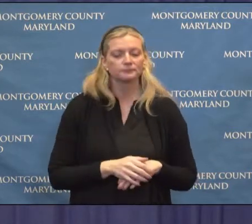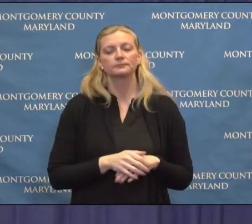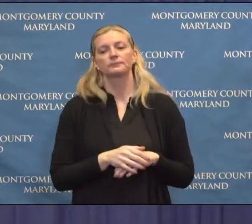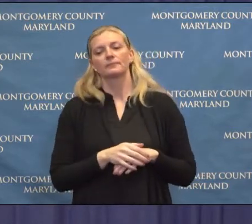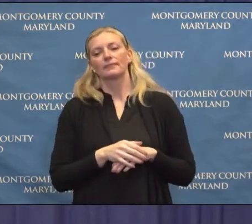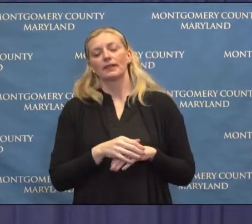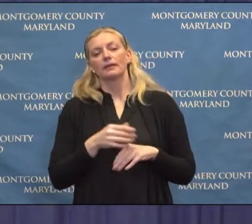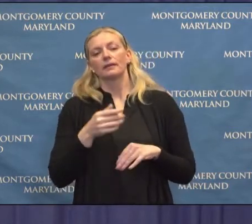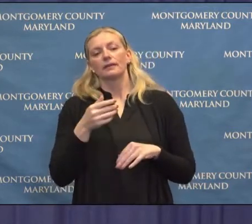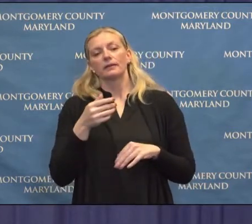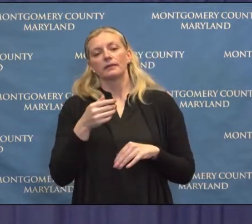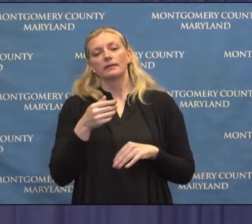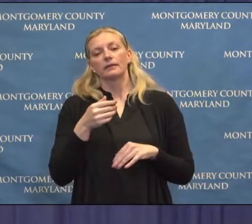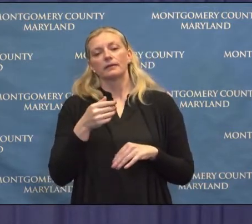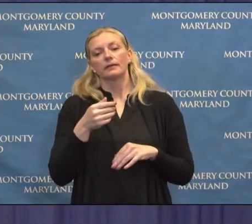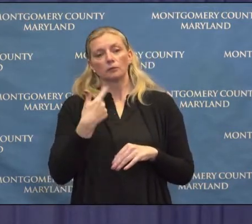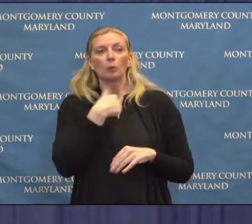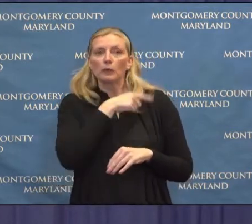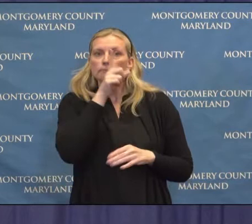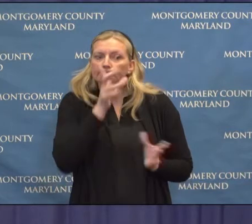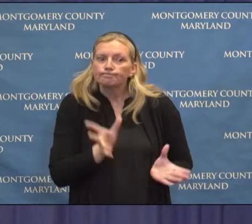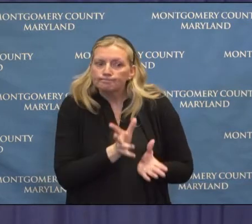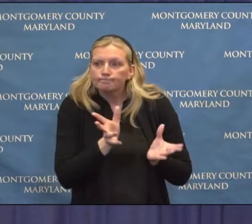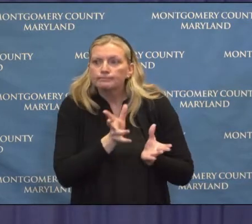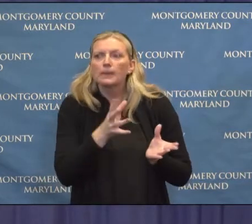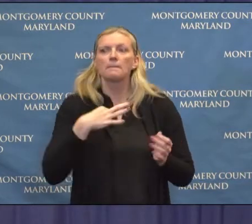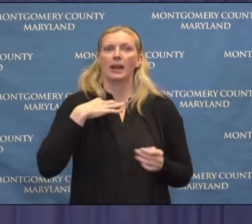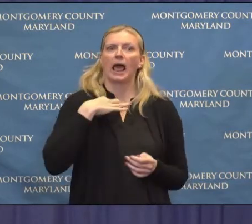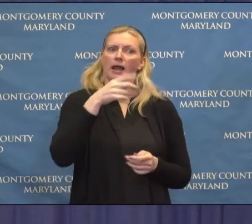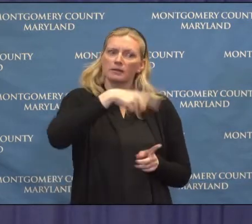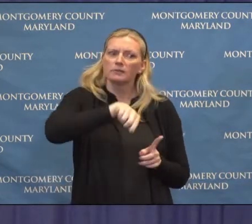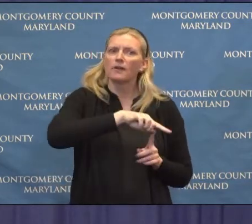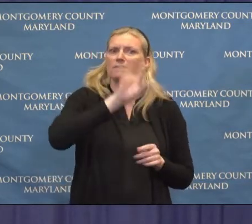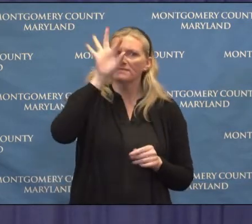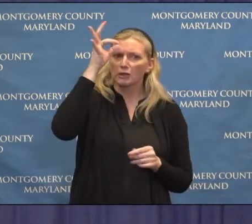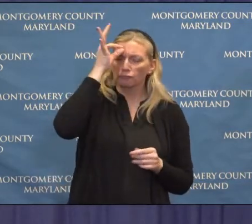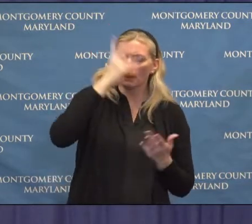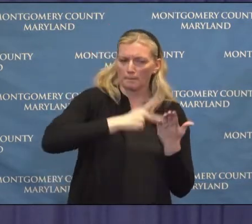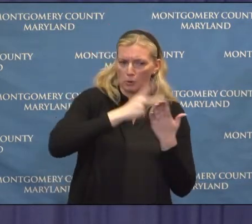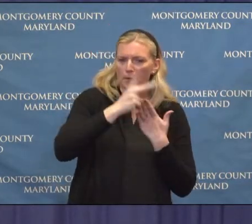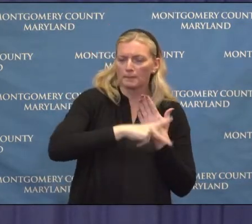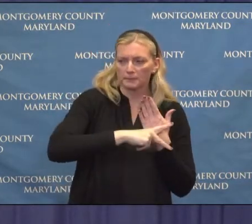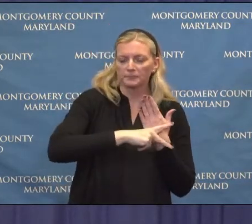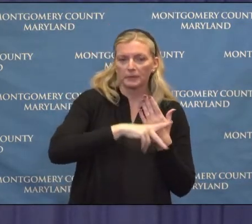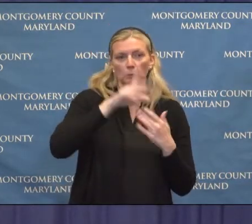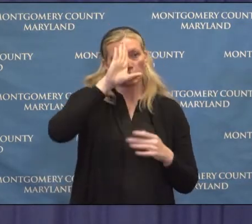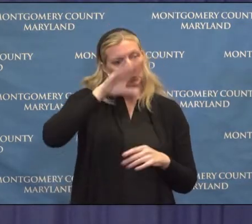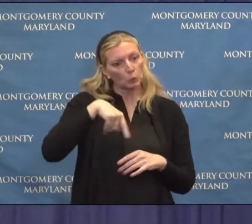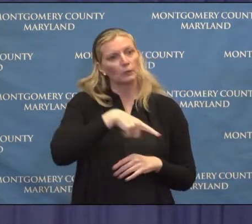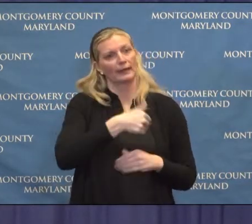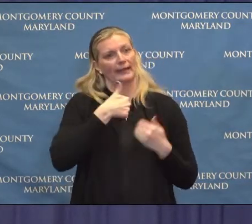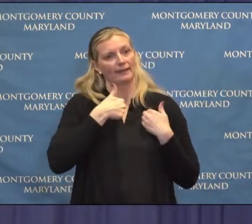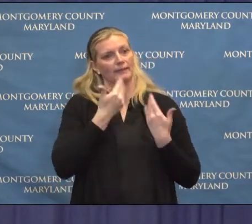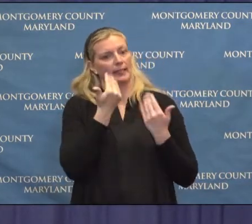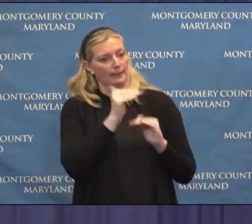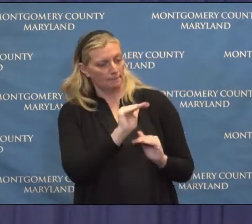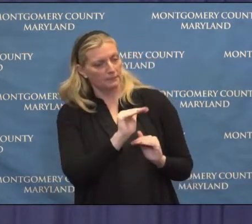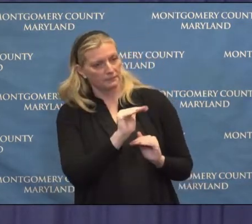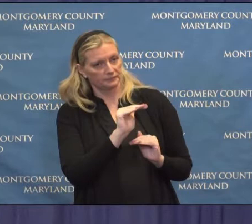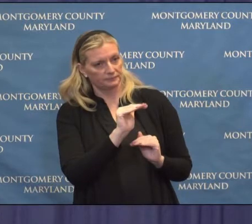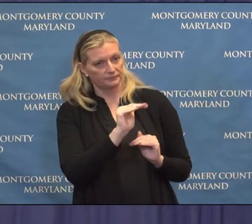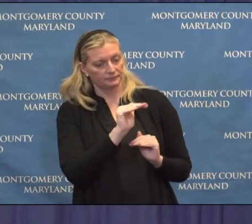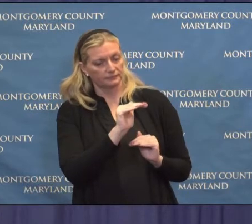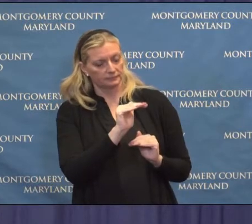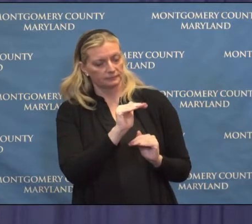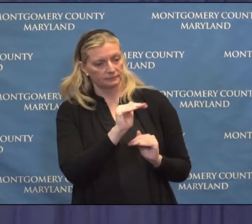people applying for the federal programs. We knew that the limits of the federal programs, though there are limits, were broader